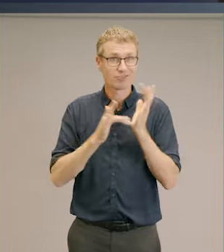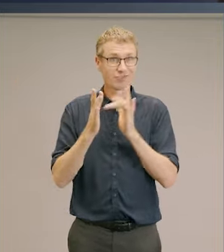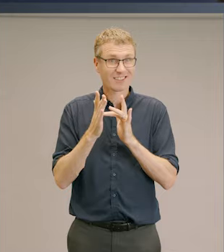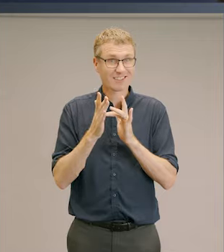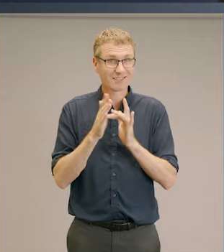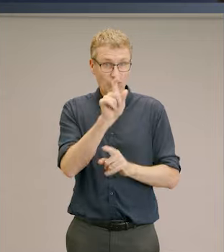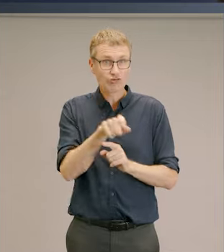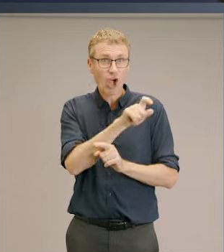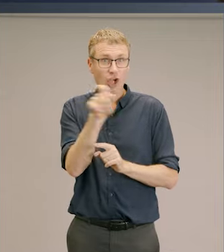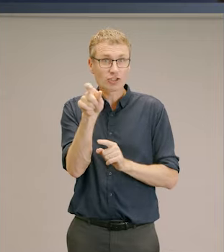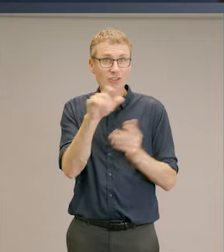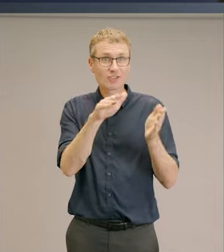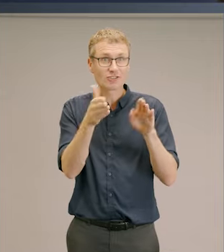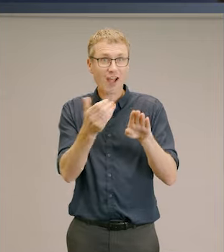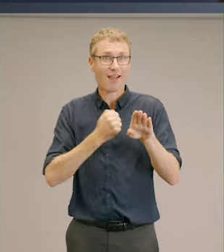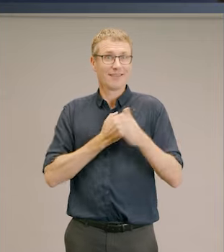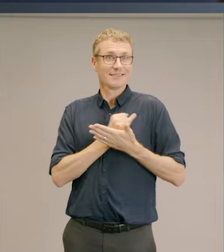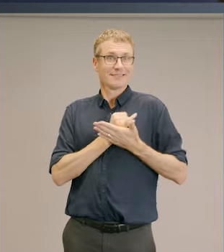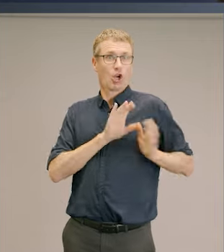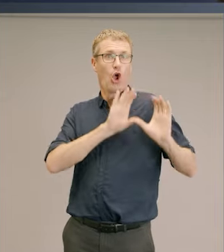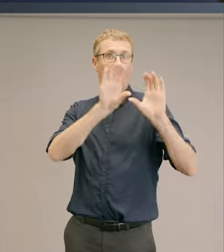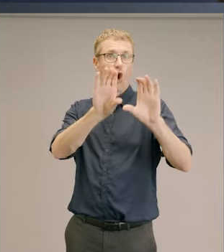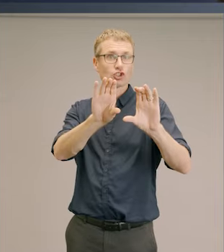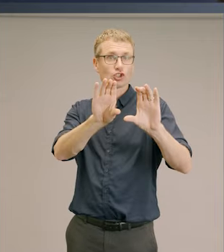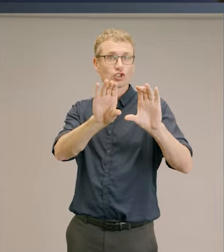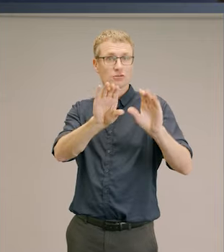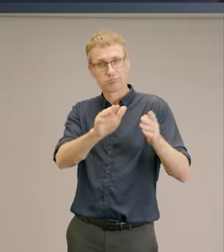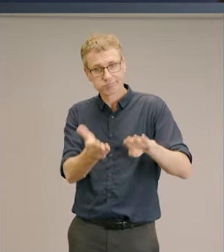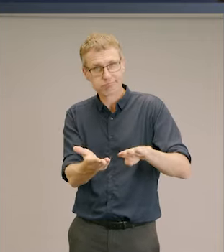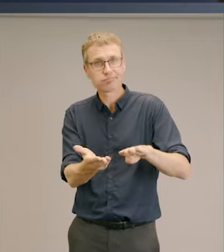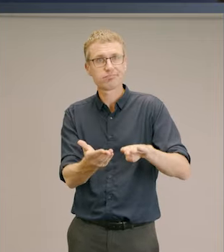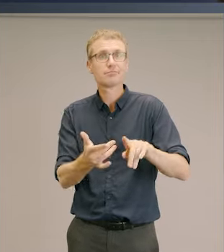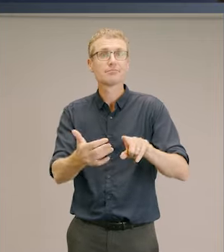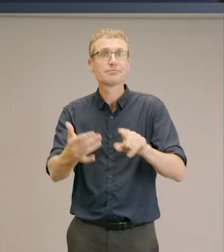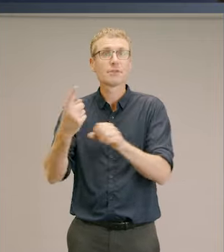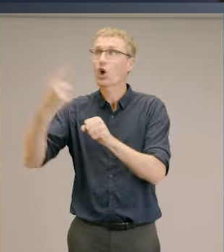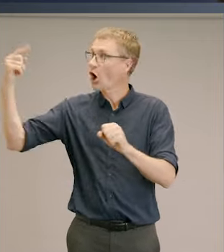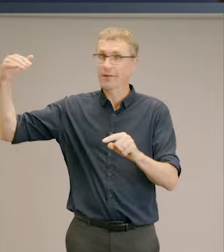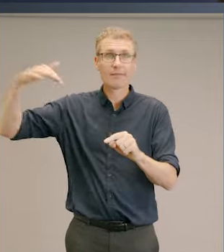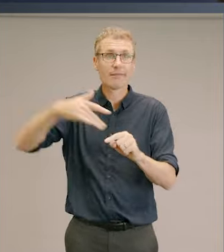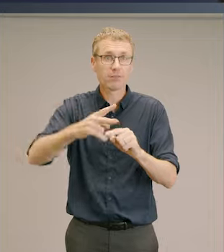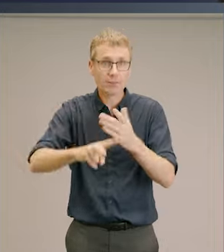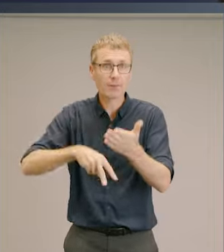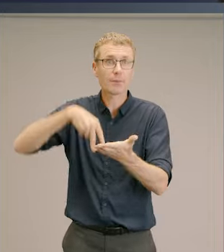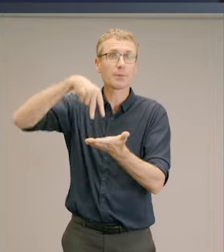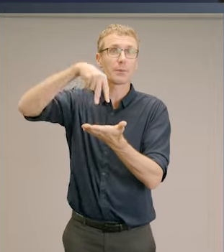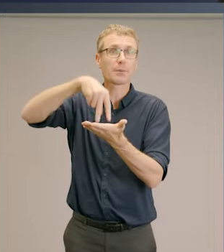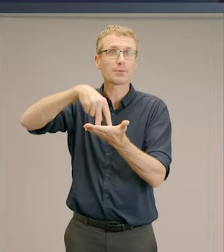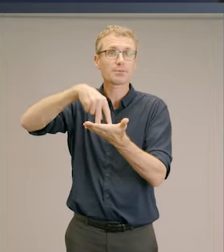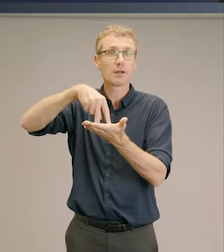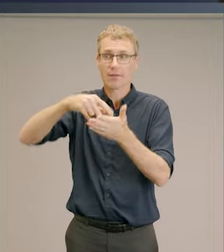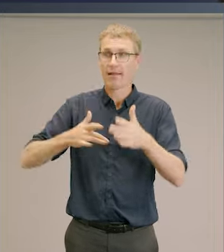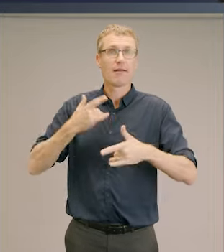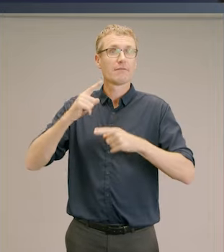did. Because he died on the cross to bear the burden of our sin, and then God raised him from death to life,